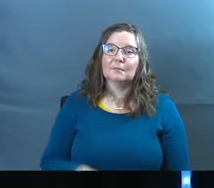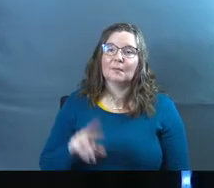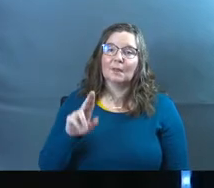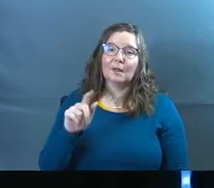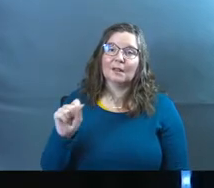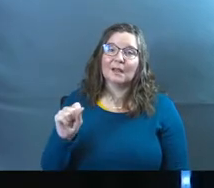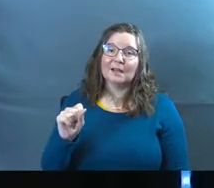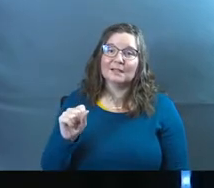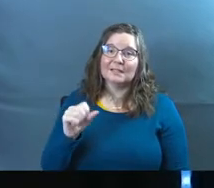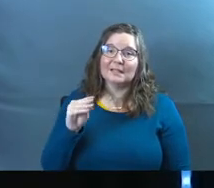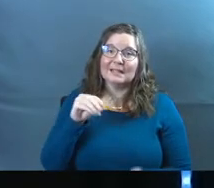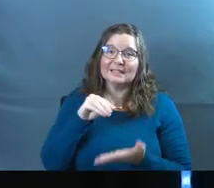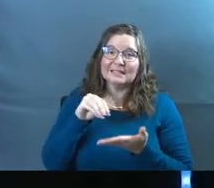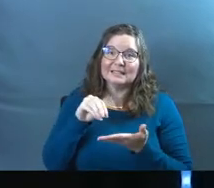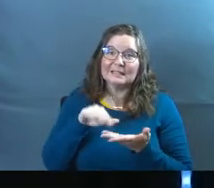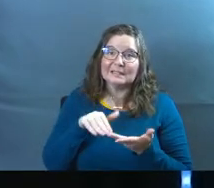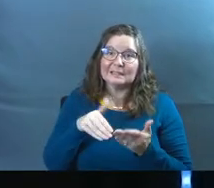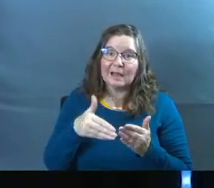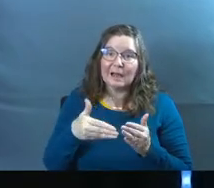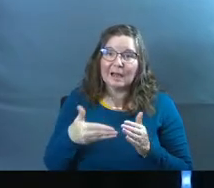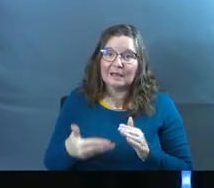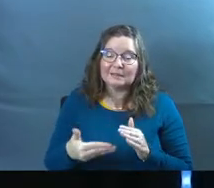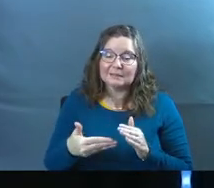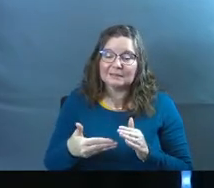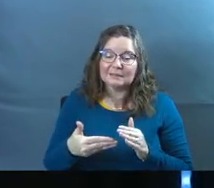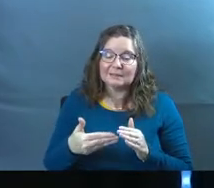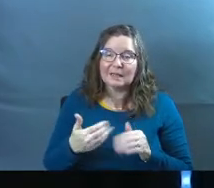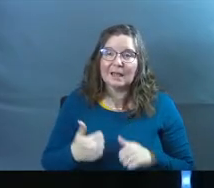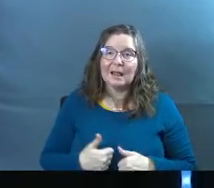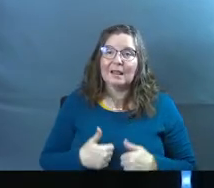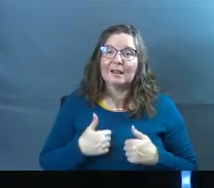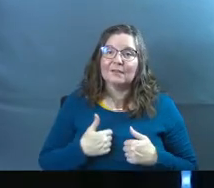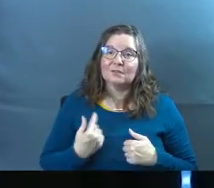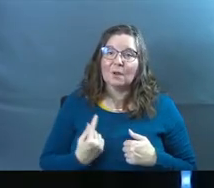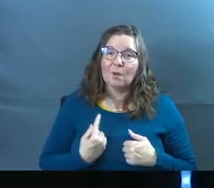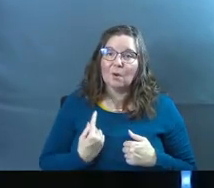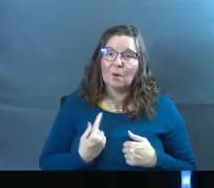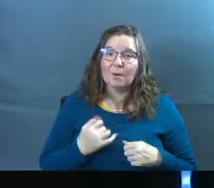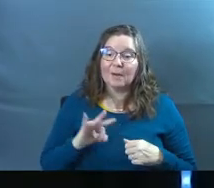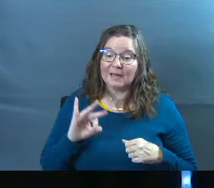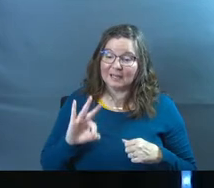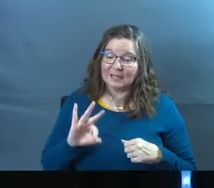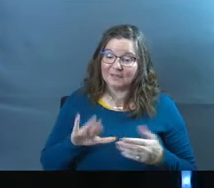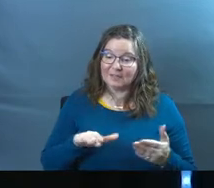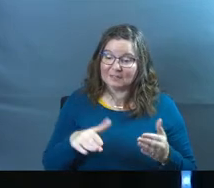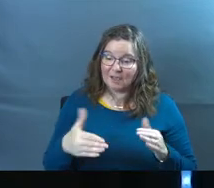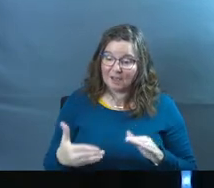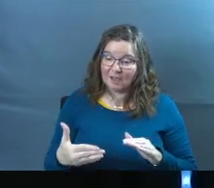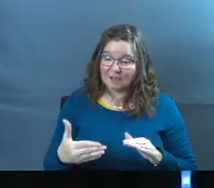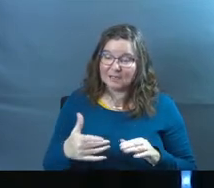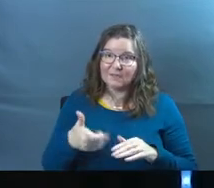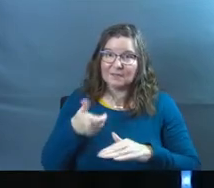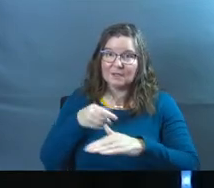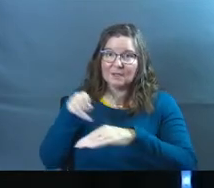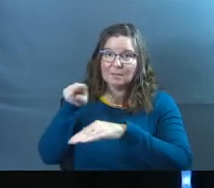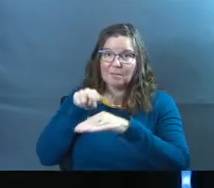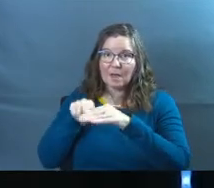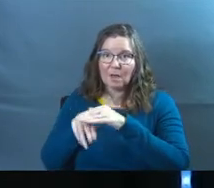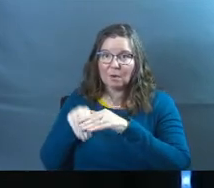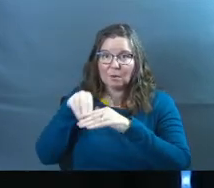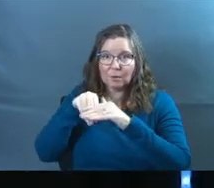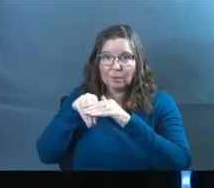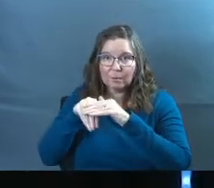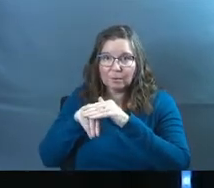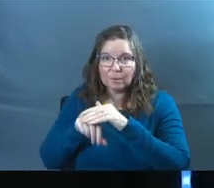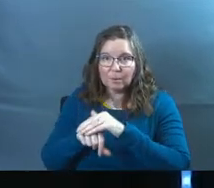Unless a seed dies, it abideth alone. But if it dies, if it's buried into the ground and